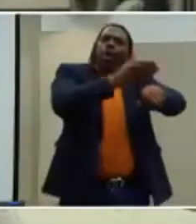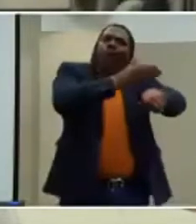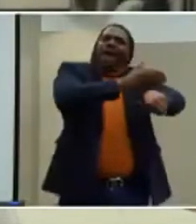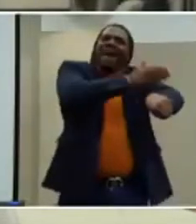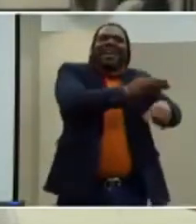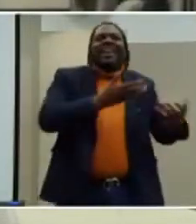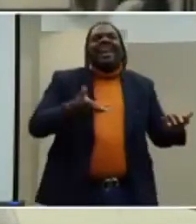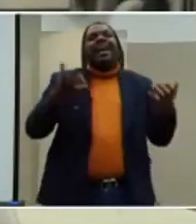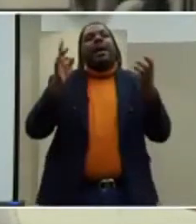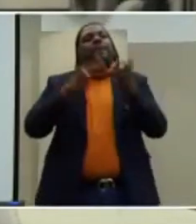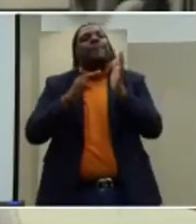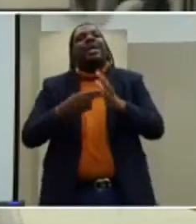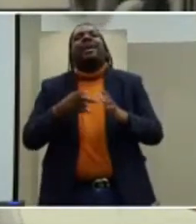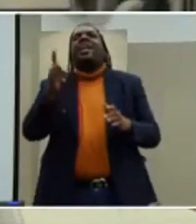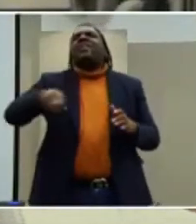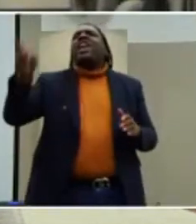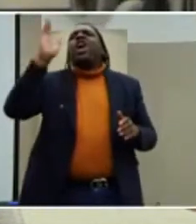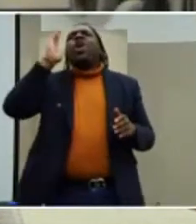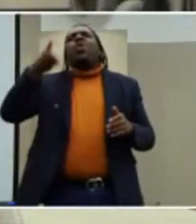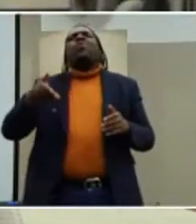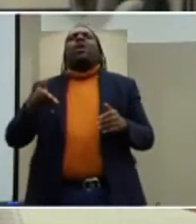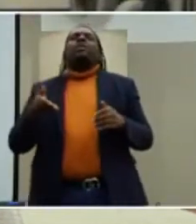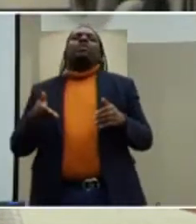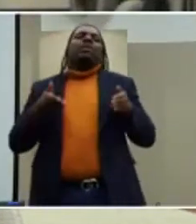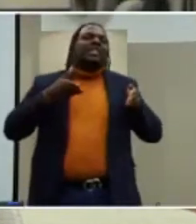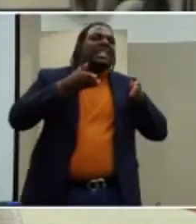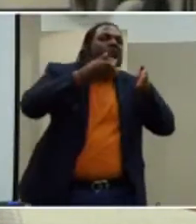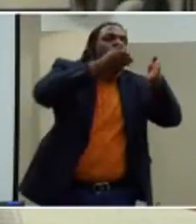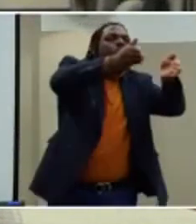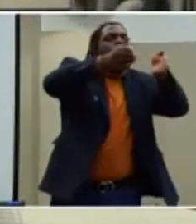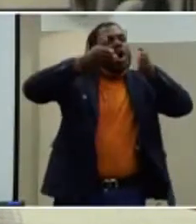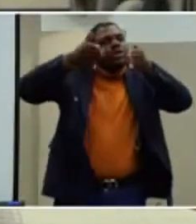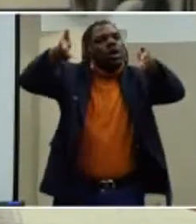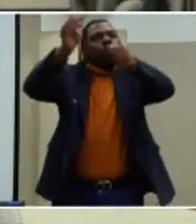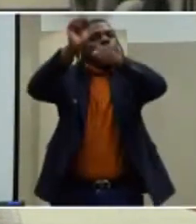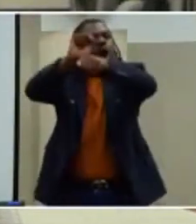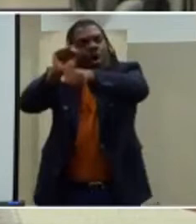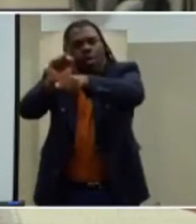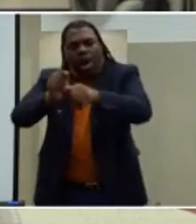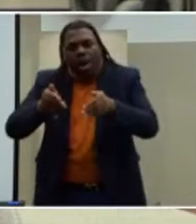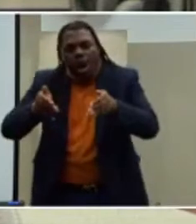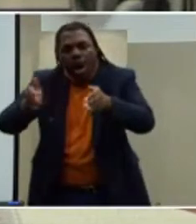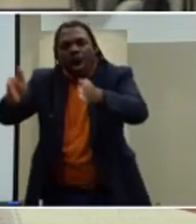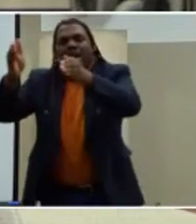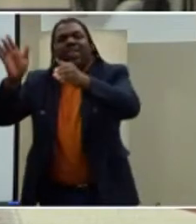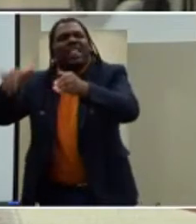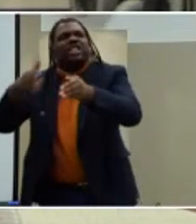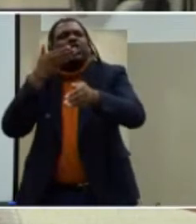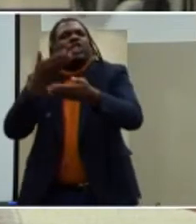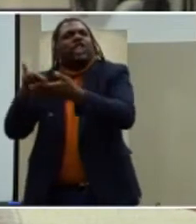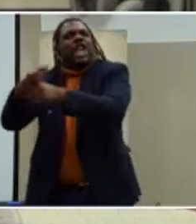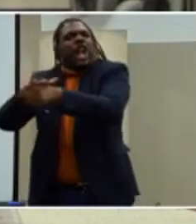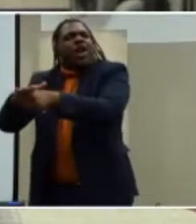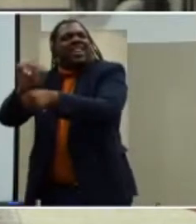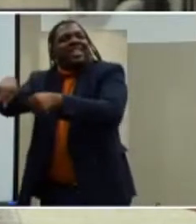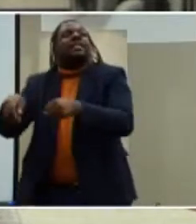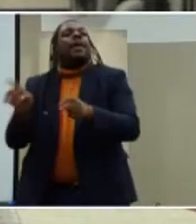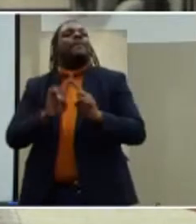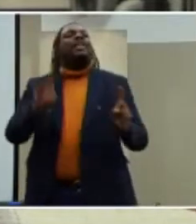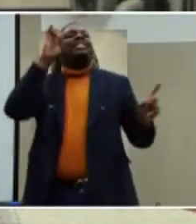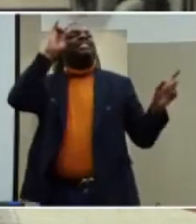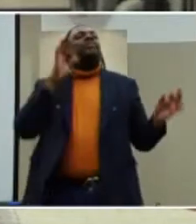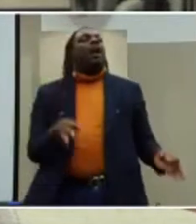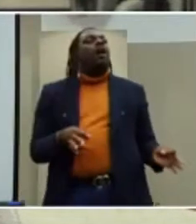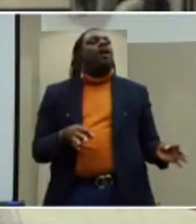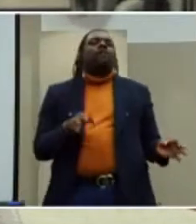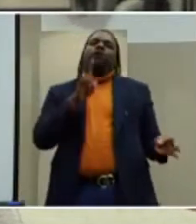mentioned earlier, you guys are going to be working on sidewalks and pathways, which is another good area to work on. But we definitely have